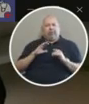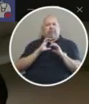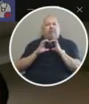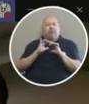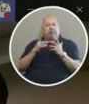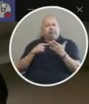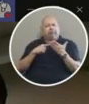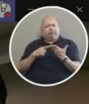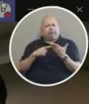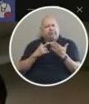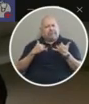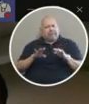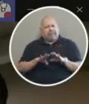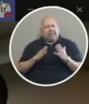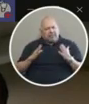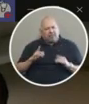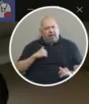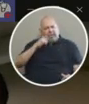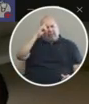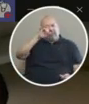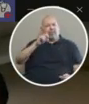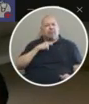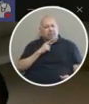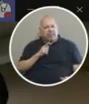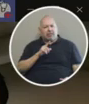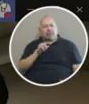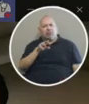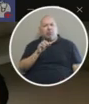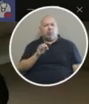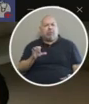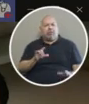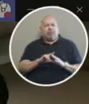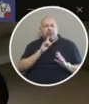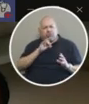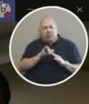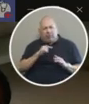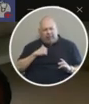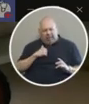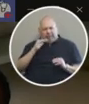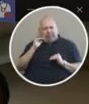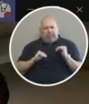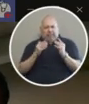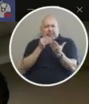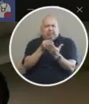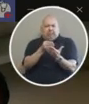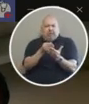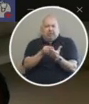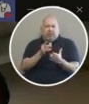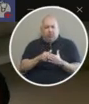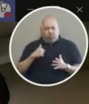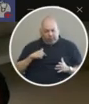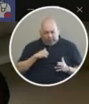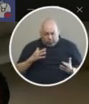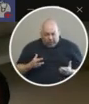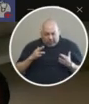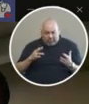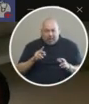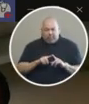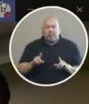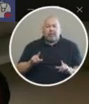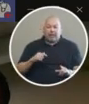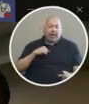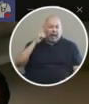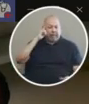conversation will continue to happen. I think we need to be proactive in making sure that we have a balanced budget, as Robert's recommending. But over